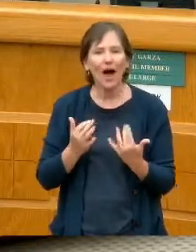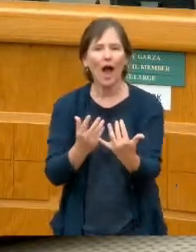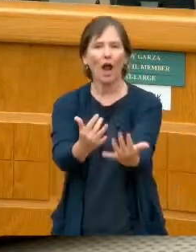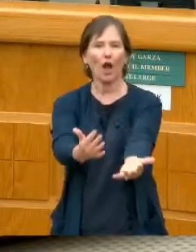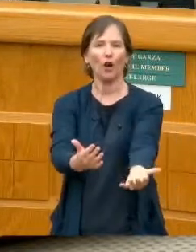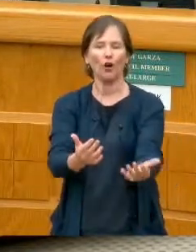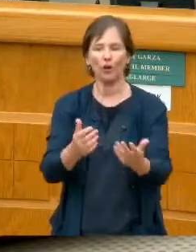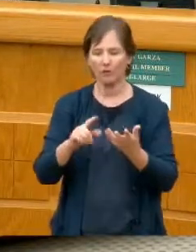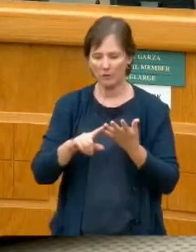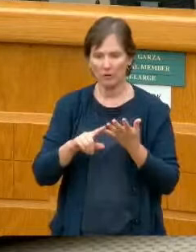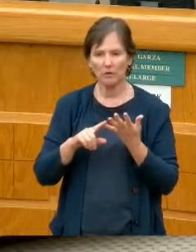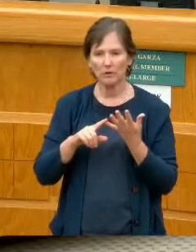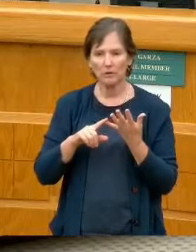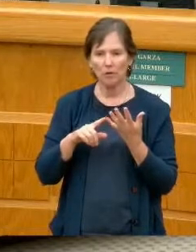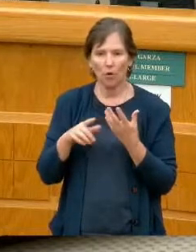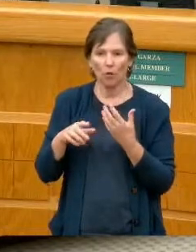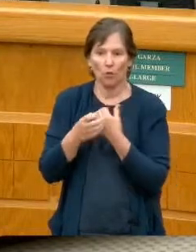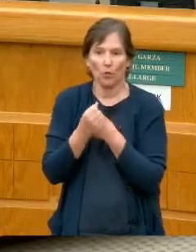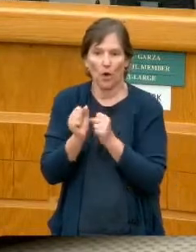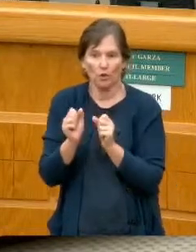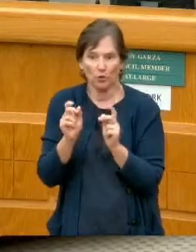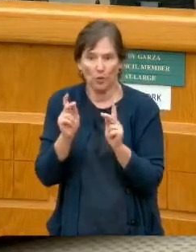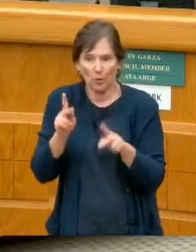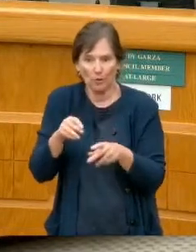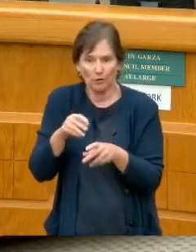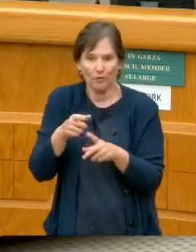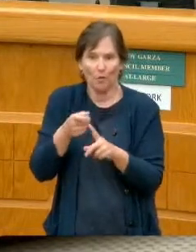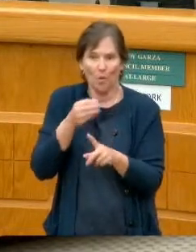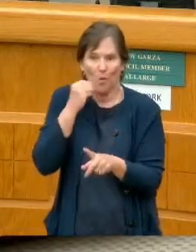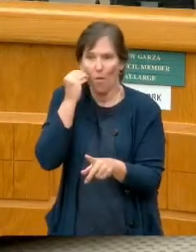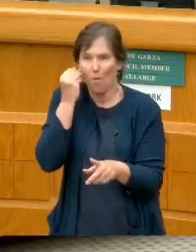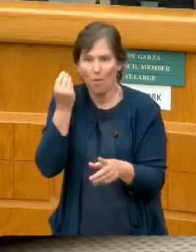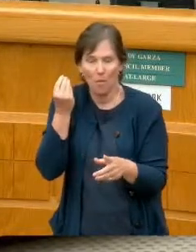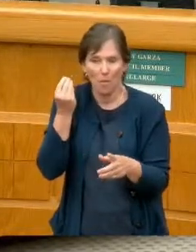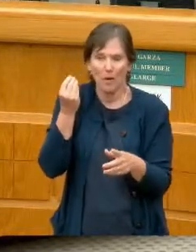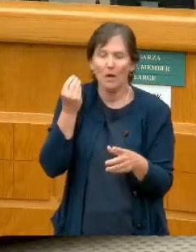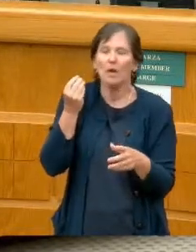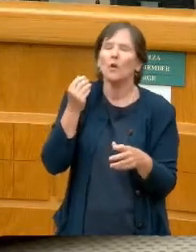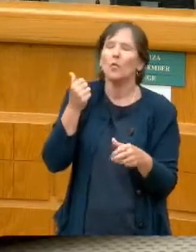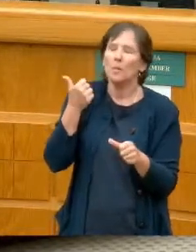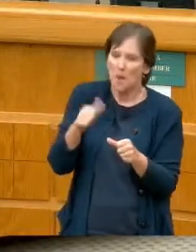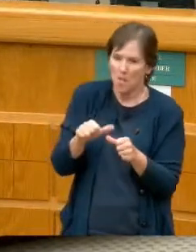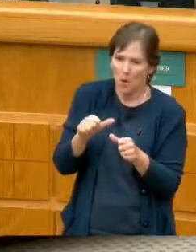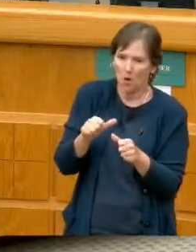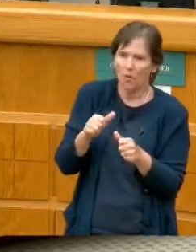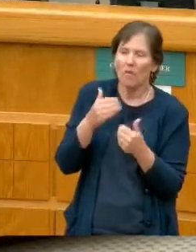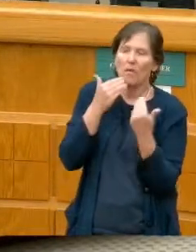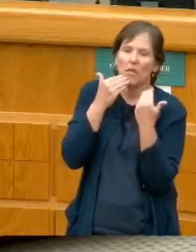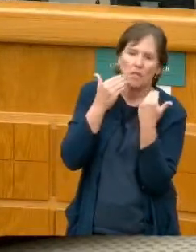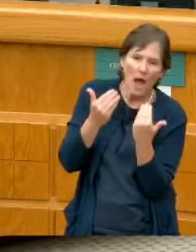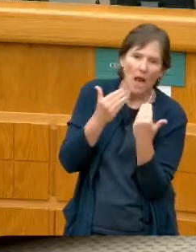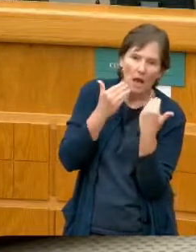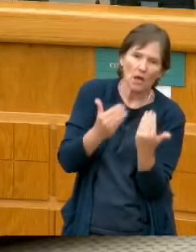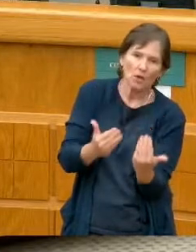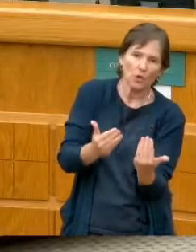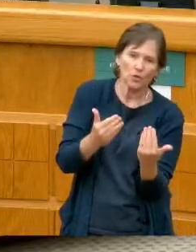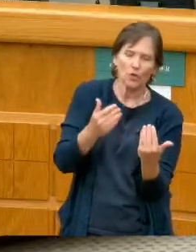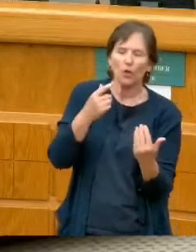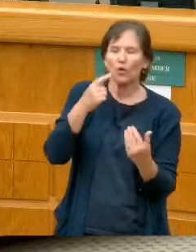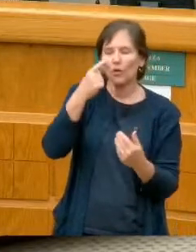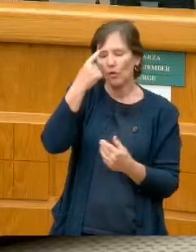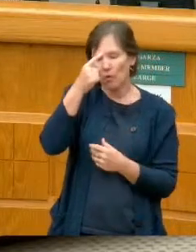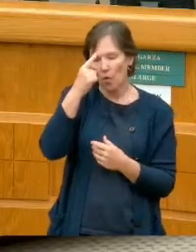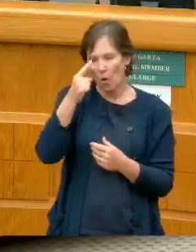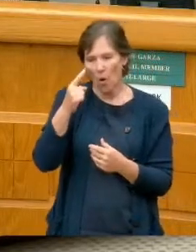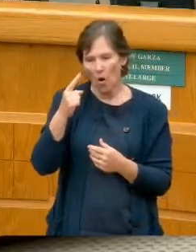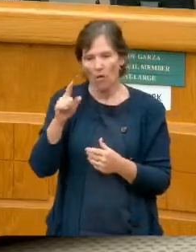in our community as our neighbors, and we owe them such a great deal of gratitude for everything they do and everything they